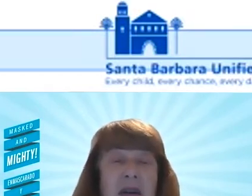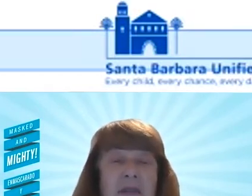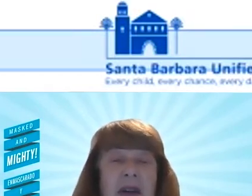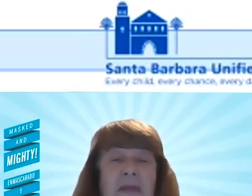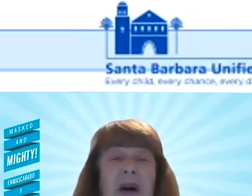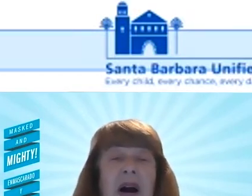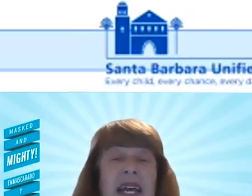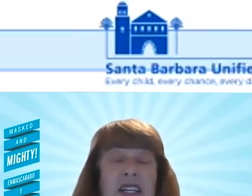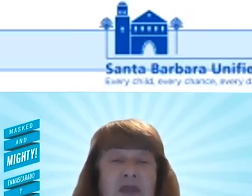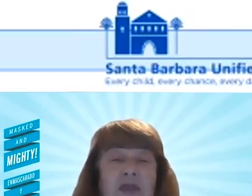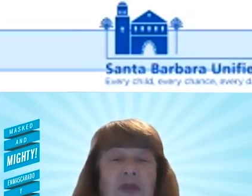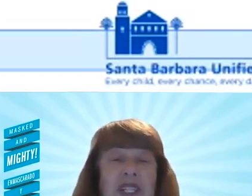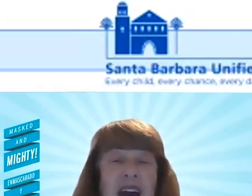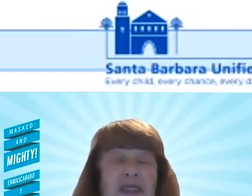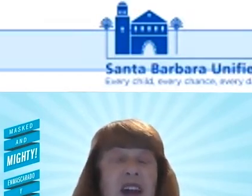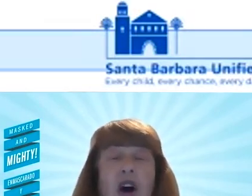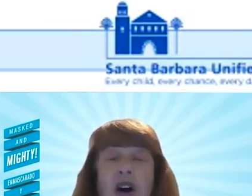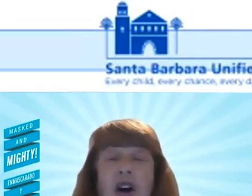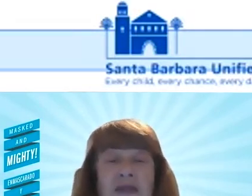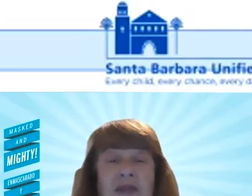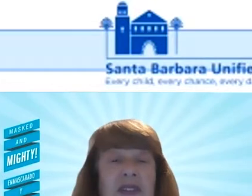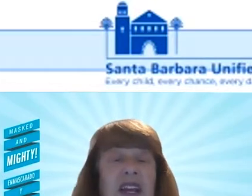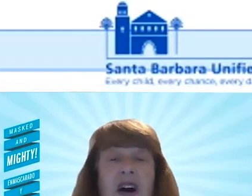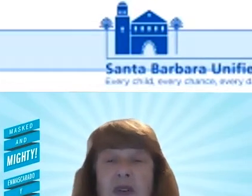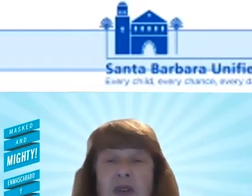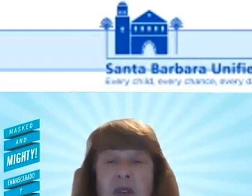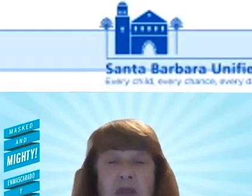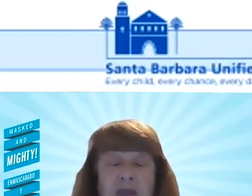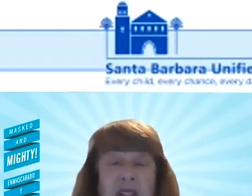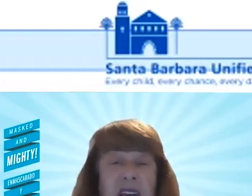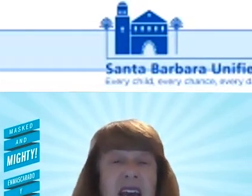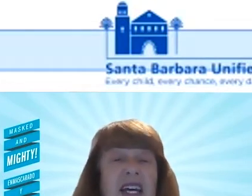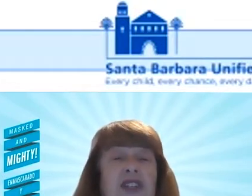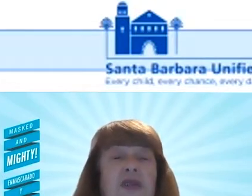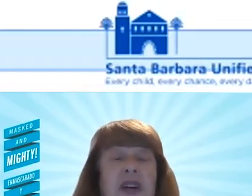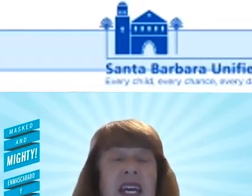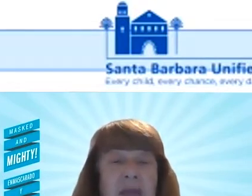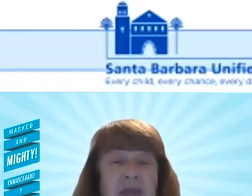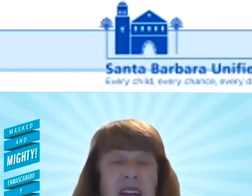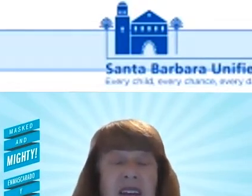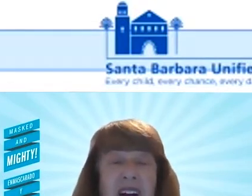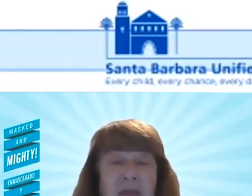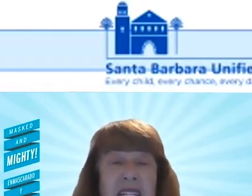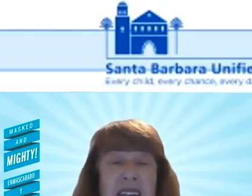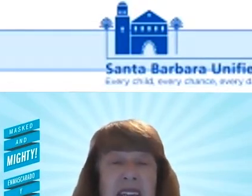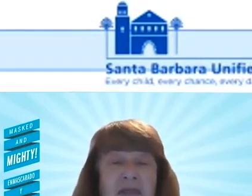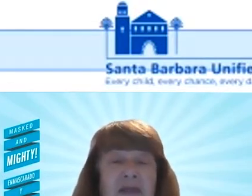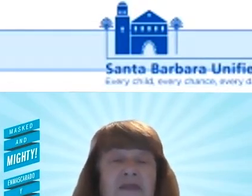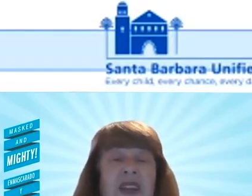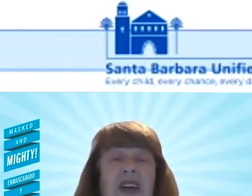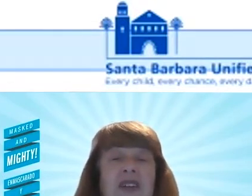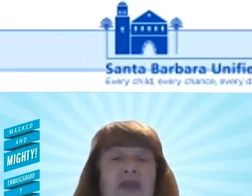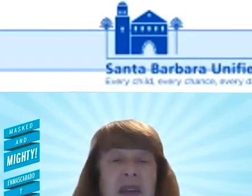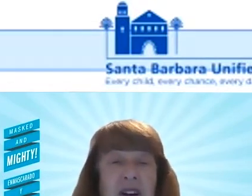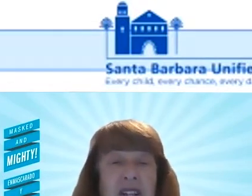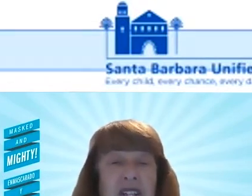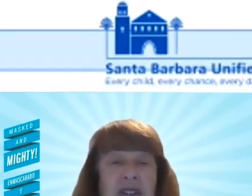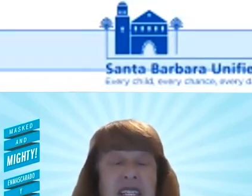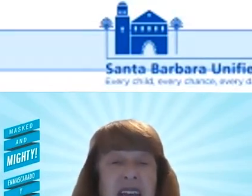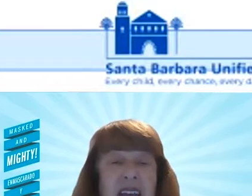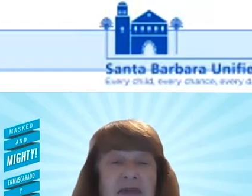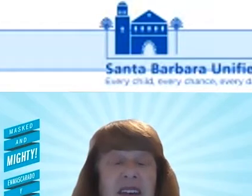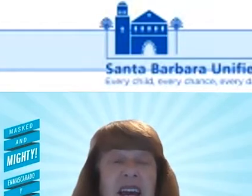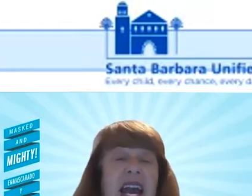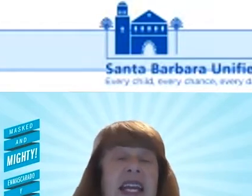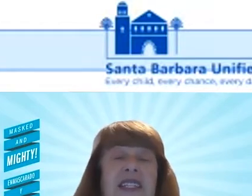and commitment by school staff at all levels, in all roles. to keep the environment safe, to keep our